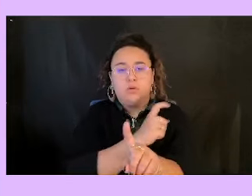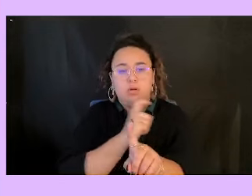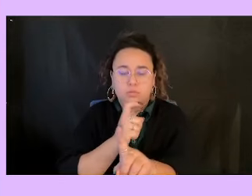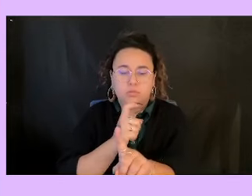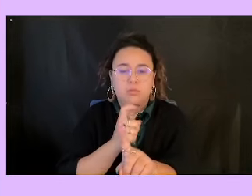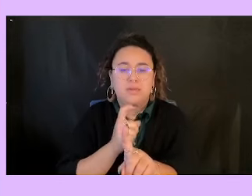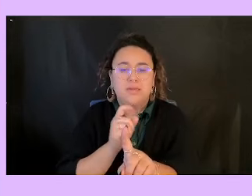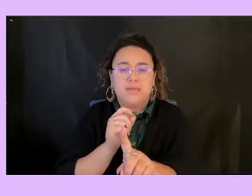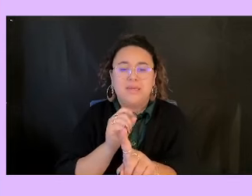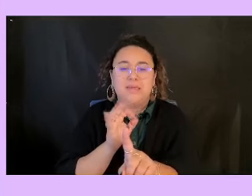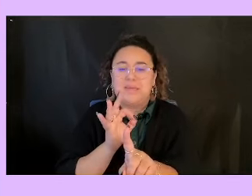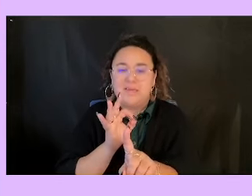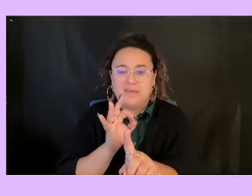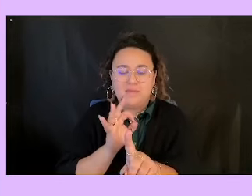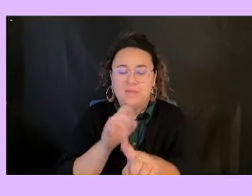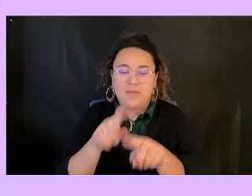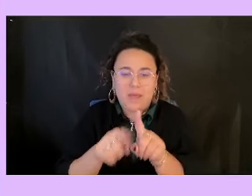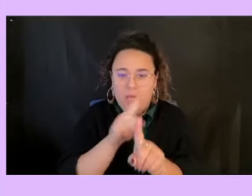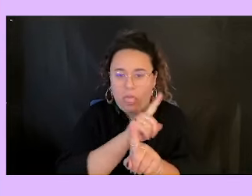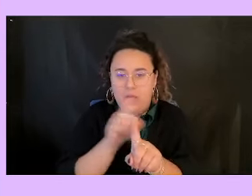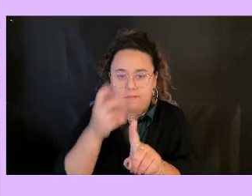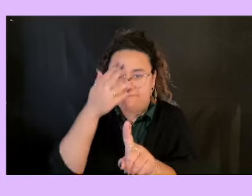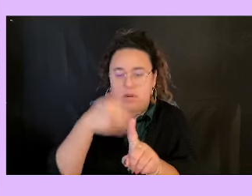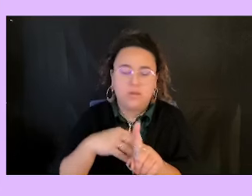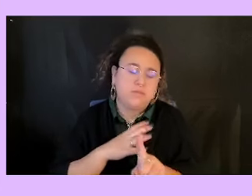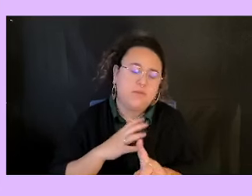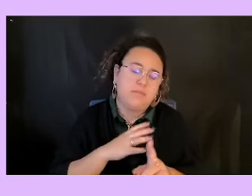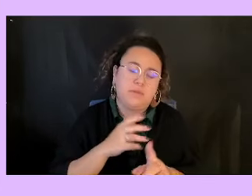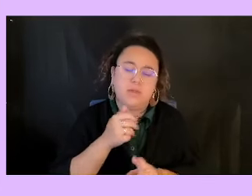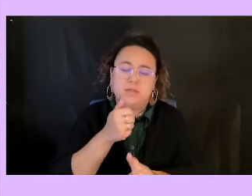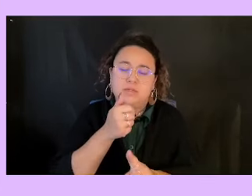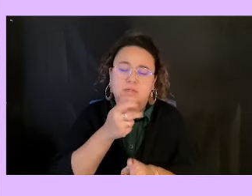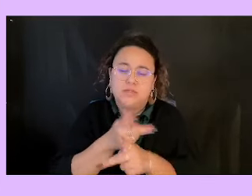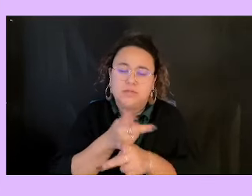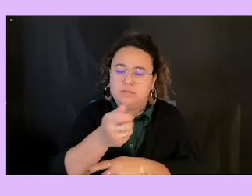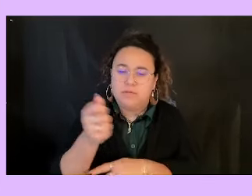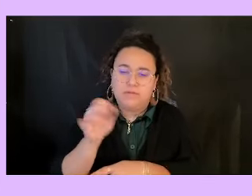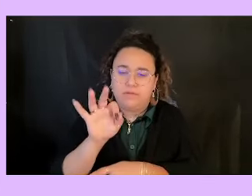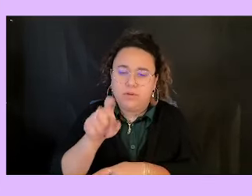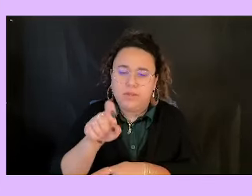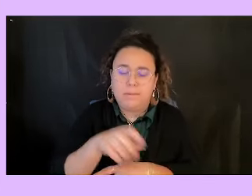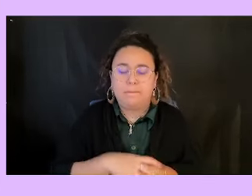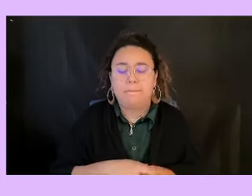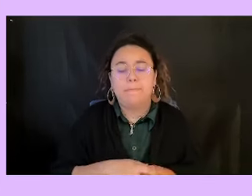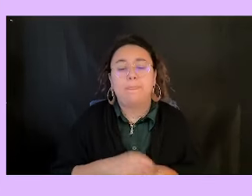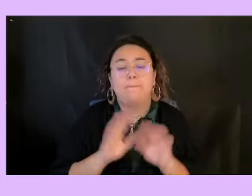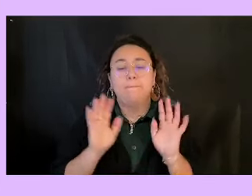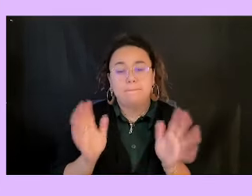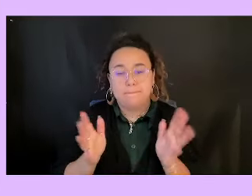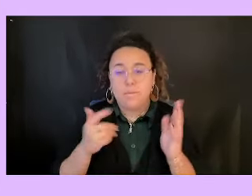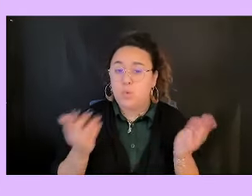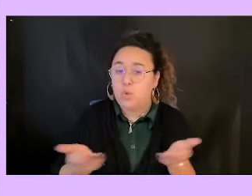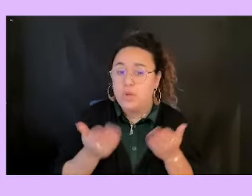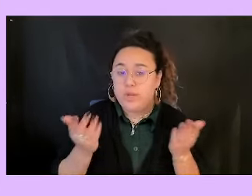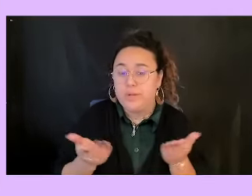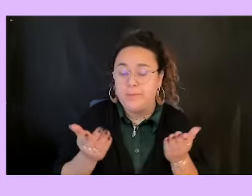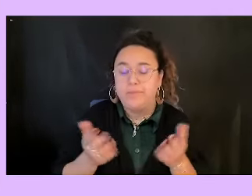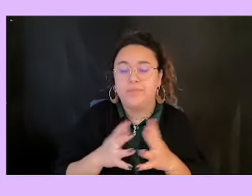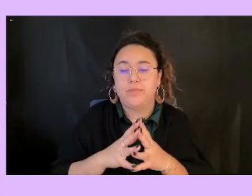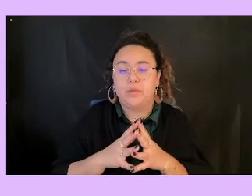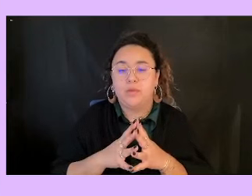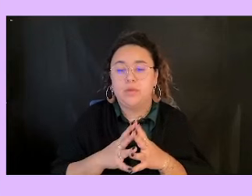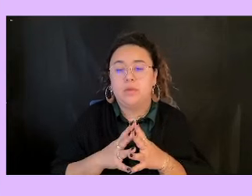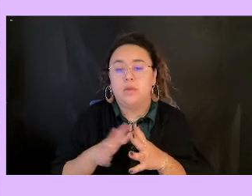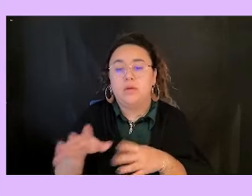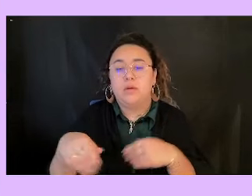problem. But just take care of yourselves if you need to. Okay, we are here. Here we are. I want to just give a